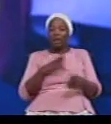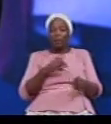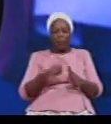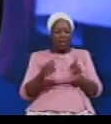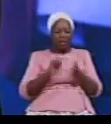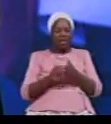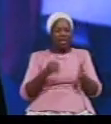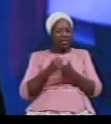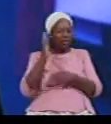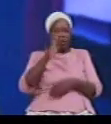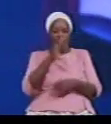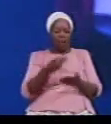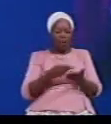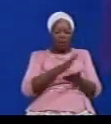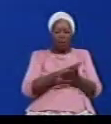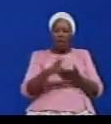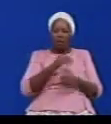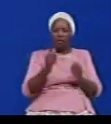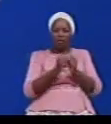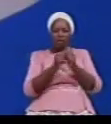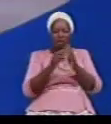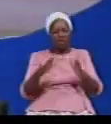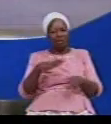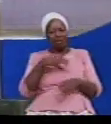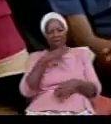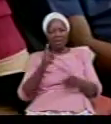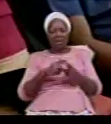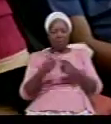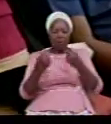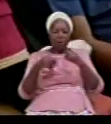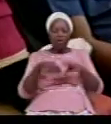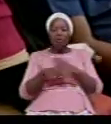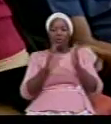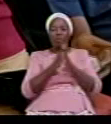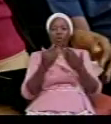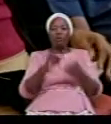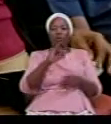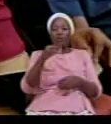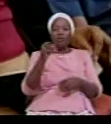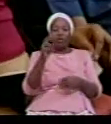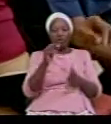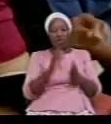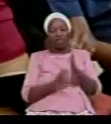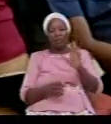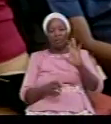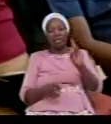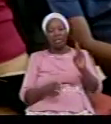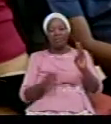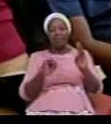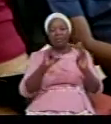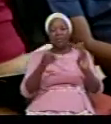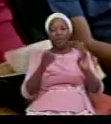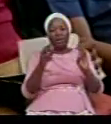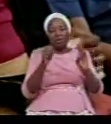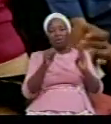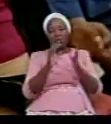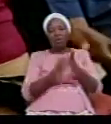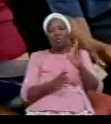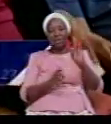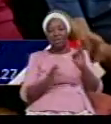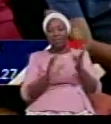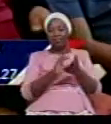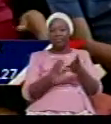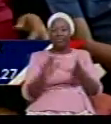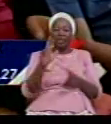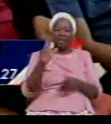without blemish. We're coming to John chapter 7. And we're reading now from verse